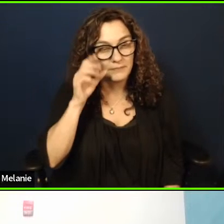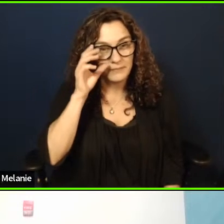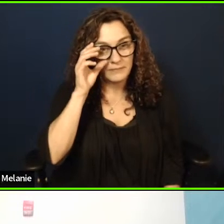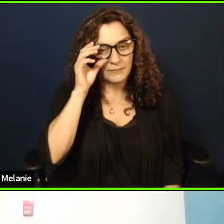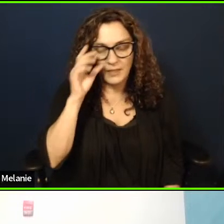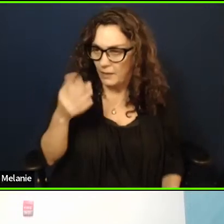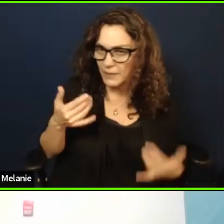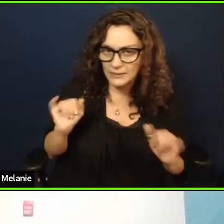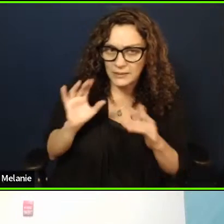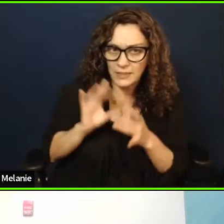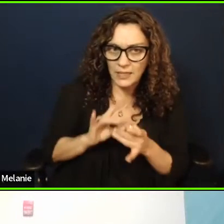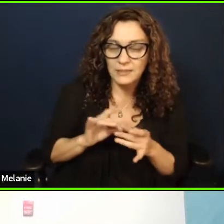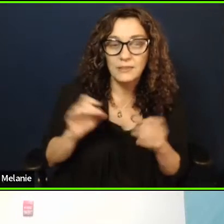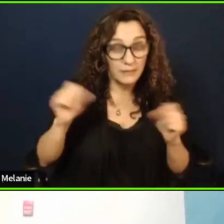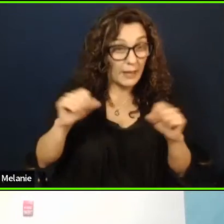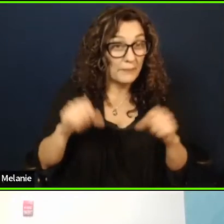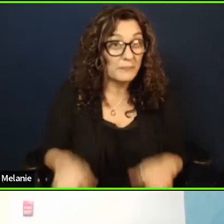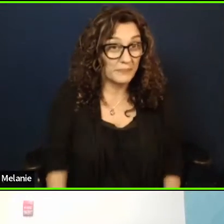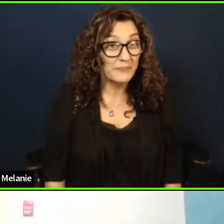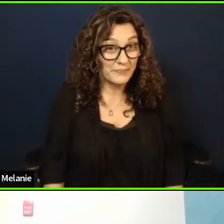I still have y'all?